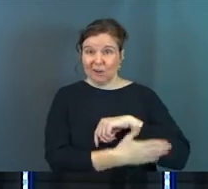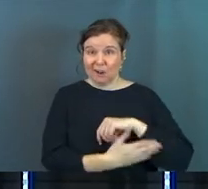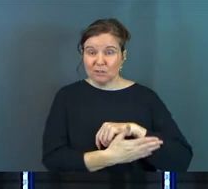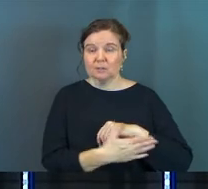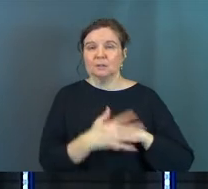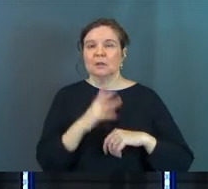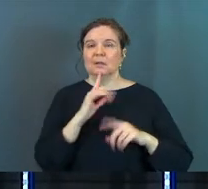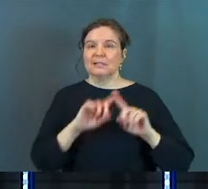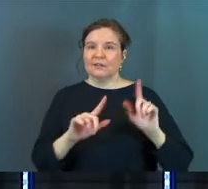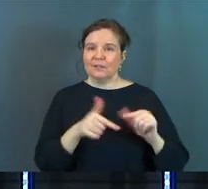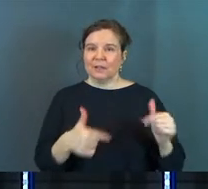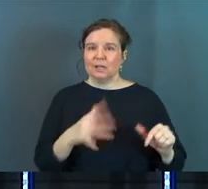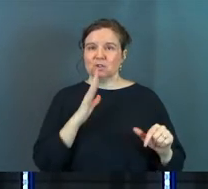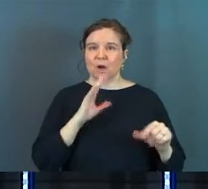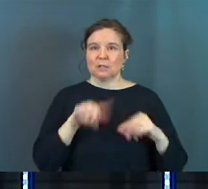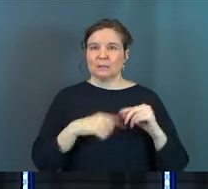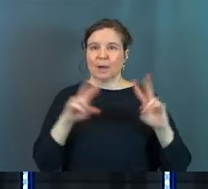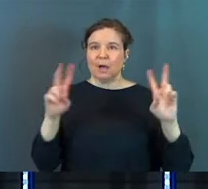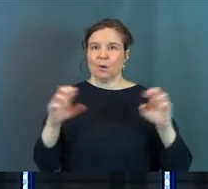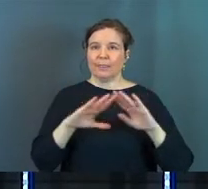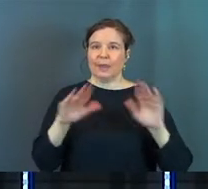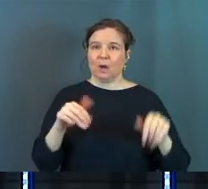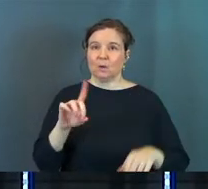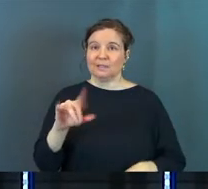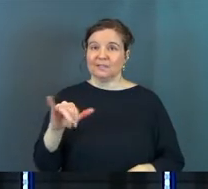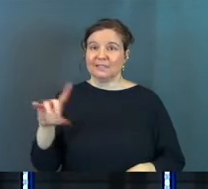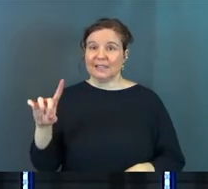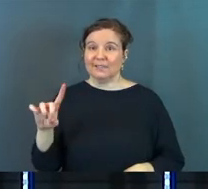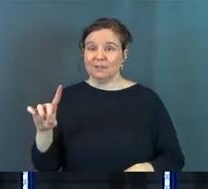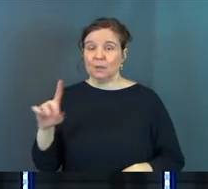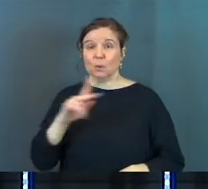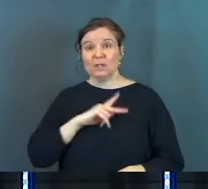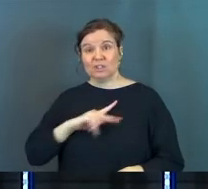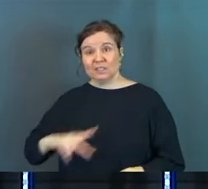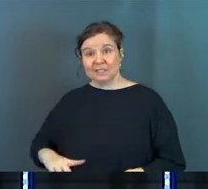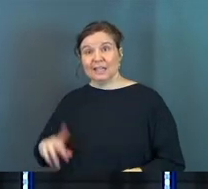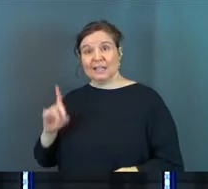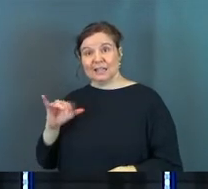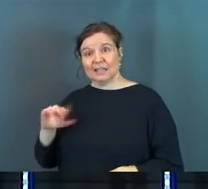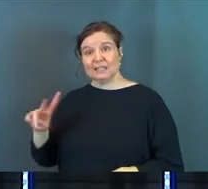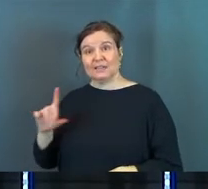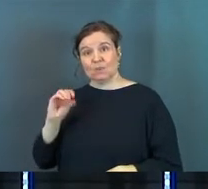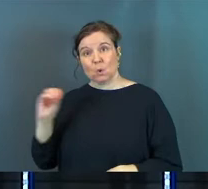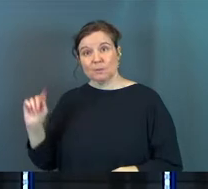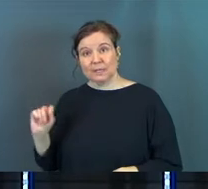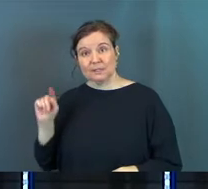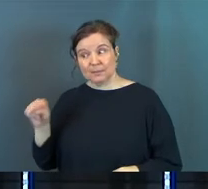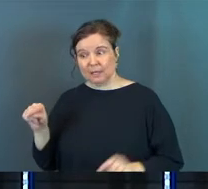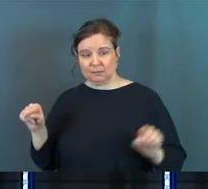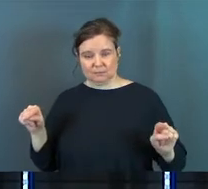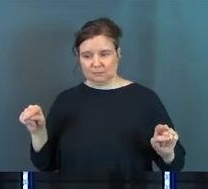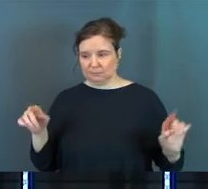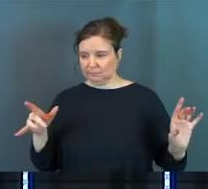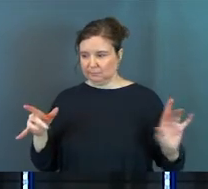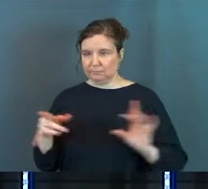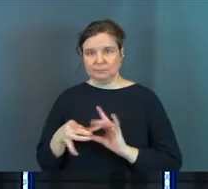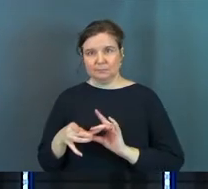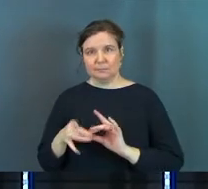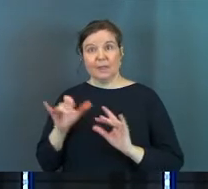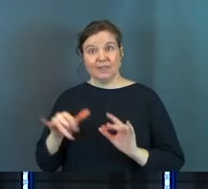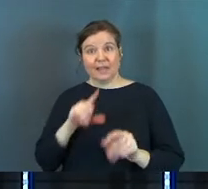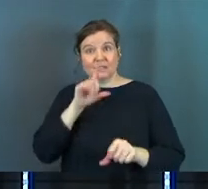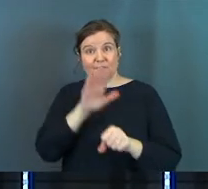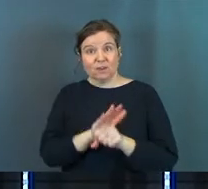language, it refers to the house of David, which is the dynasty of King David in the Old Testament. So